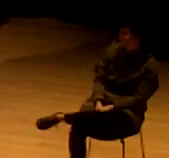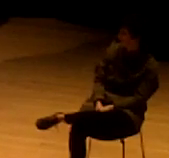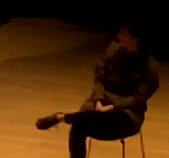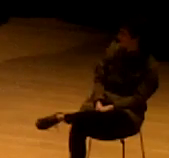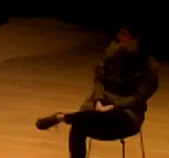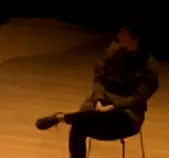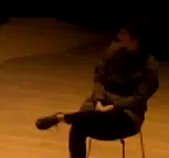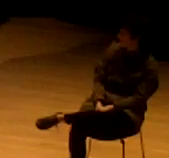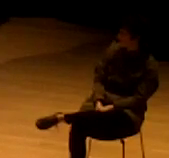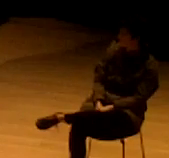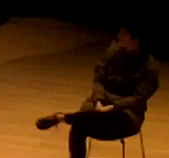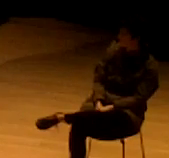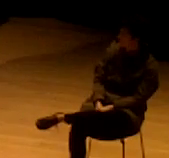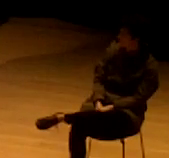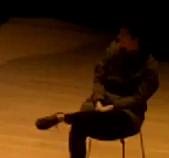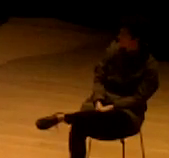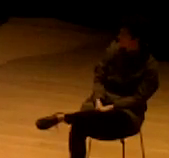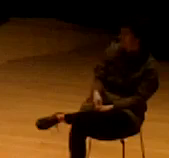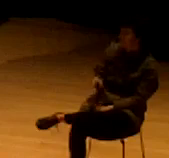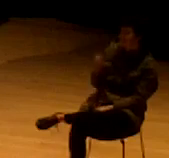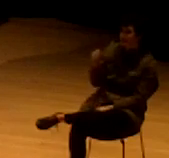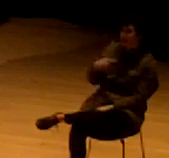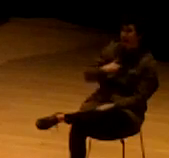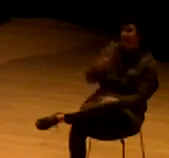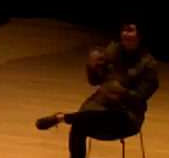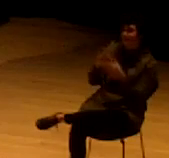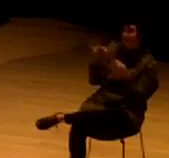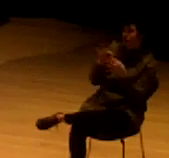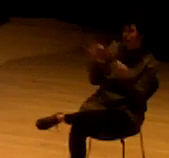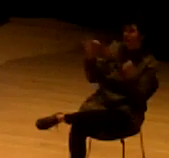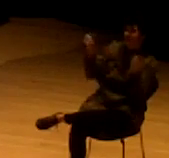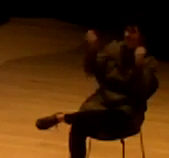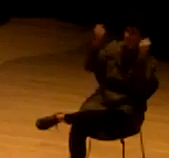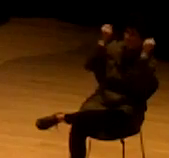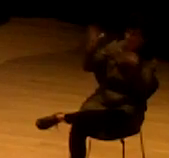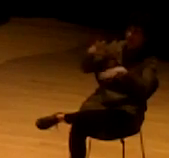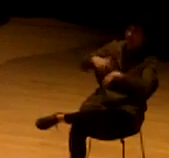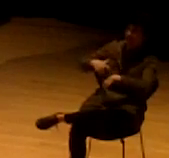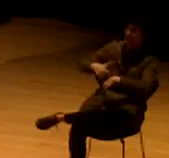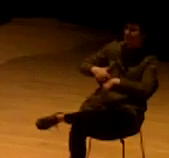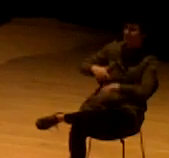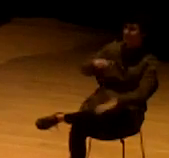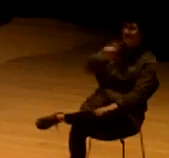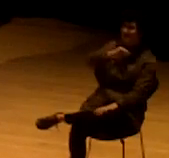As I've said many, many, many times, it's all about dance.